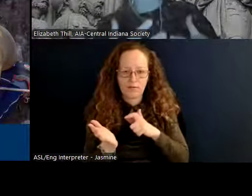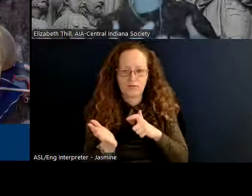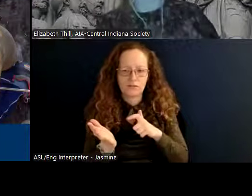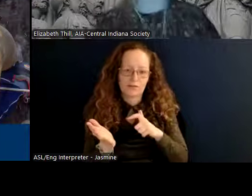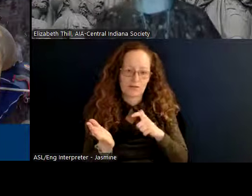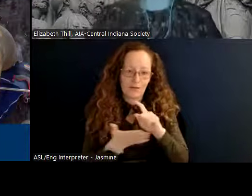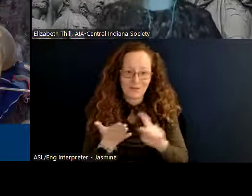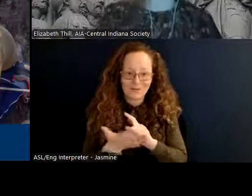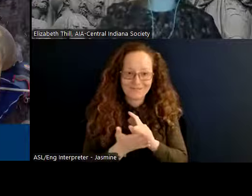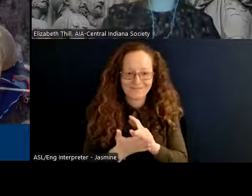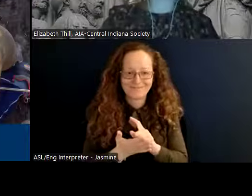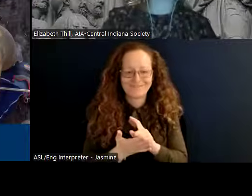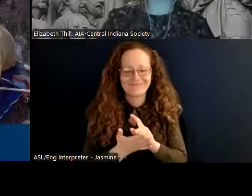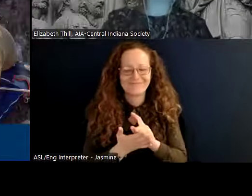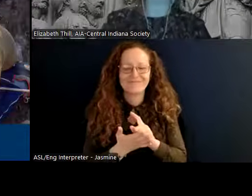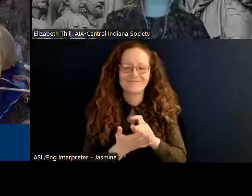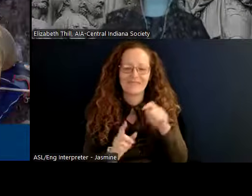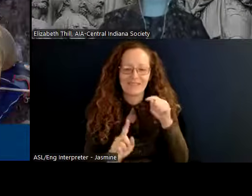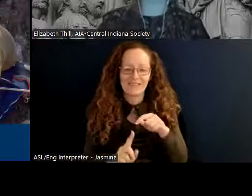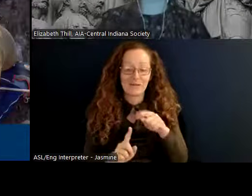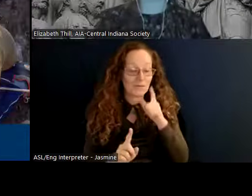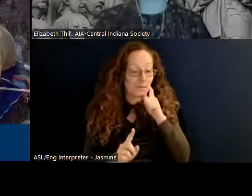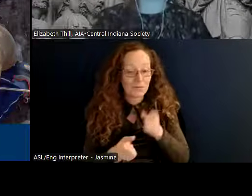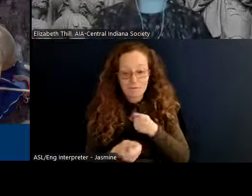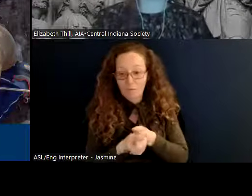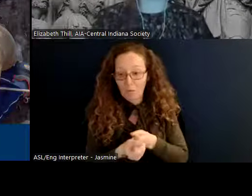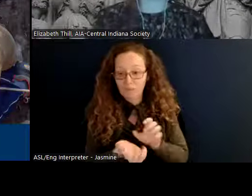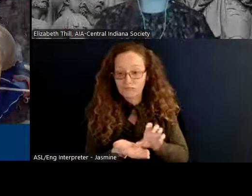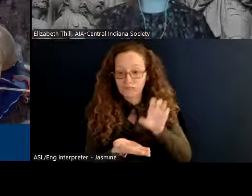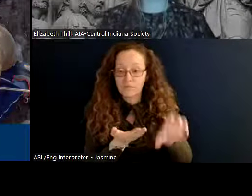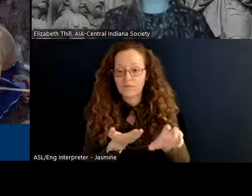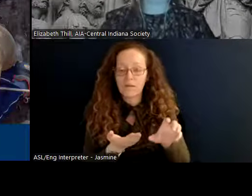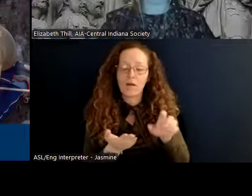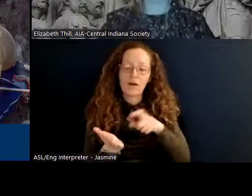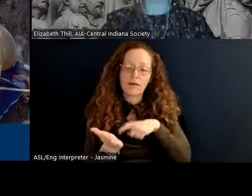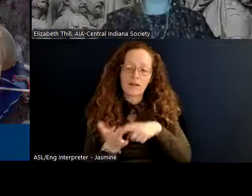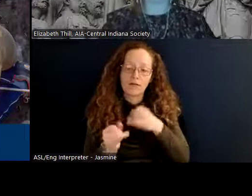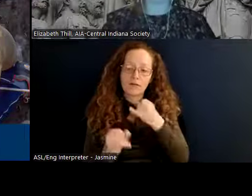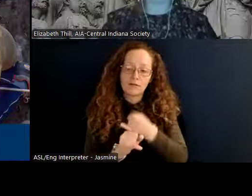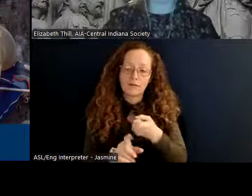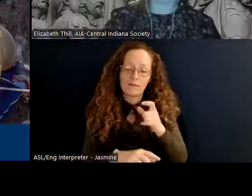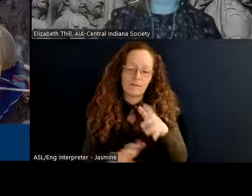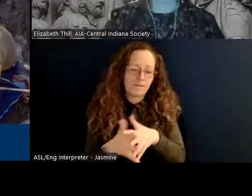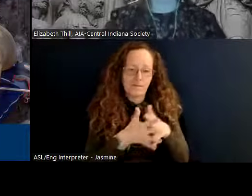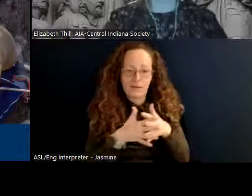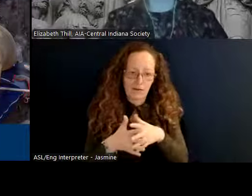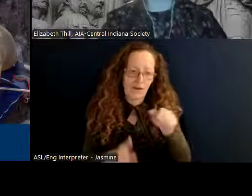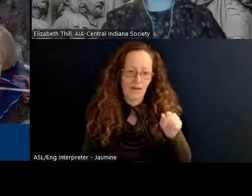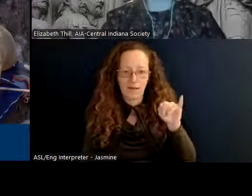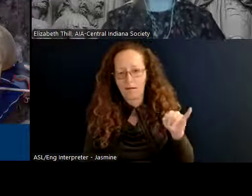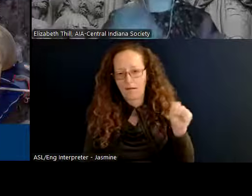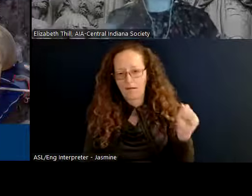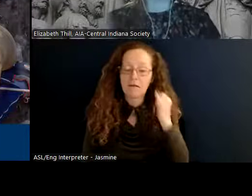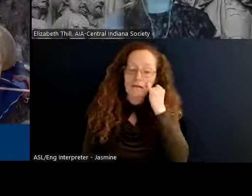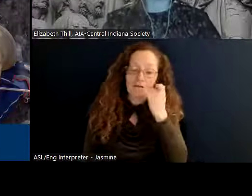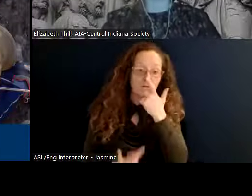Archaeology Hour that is sponsored by the Archaeological Institute of America. And if you are interested in